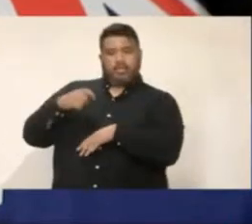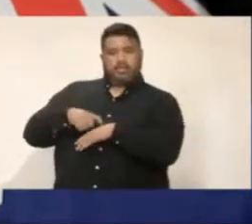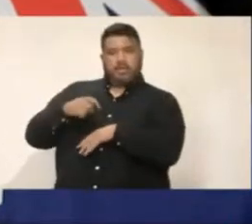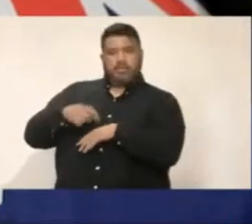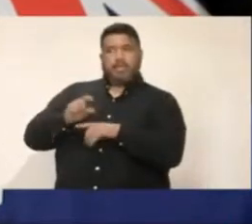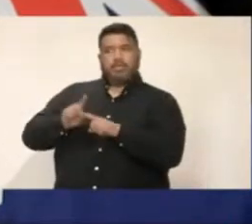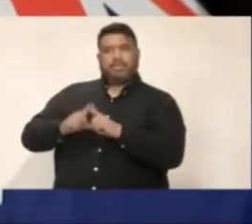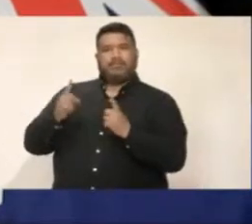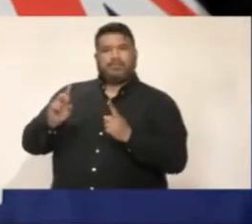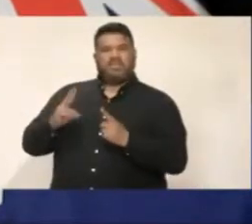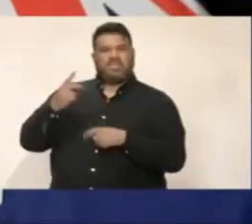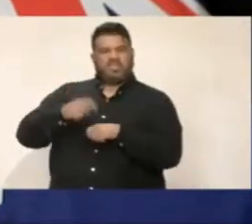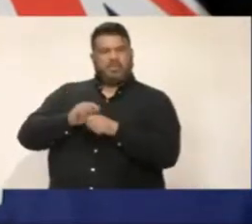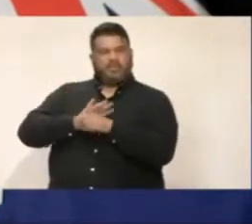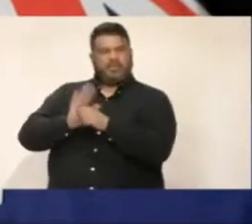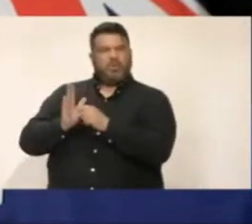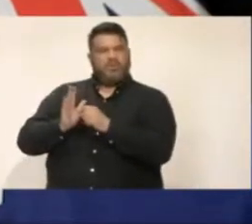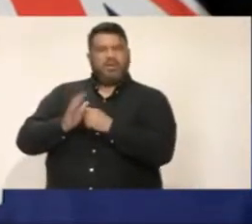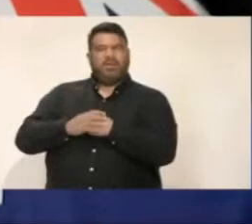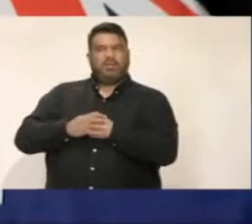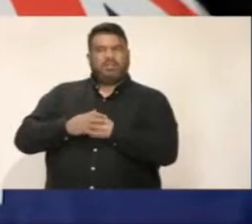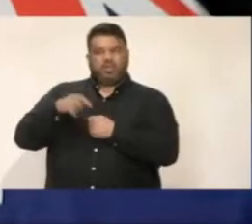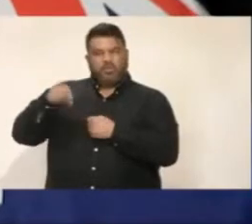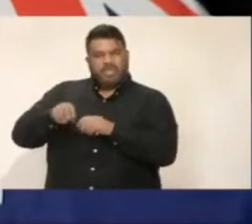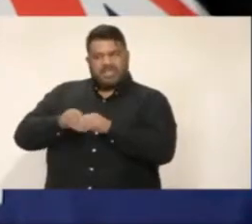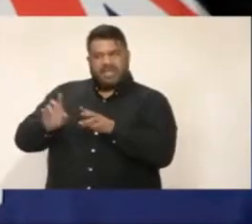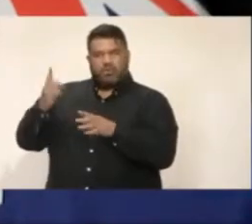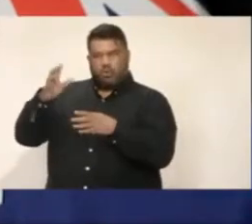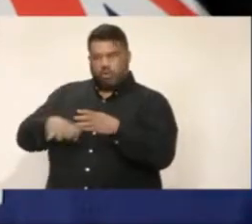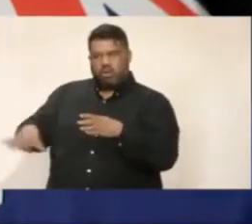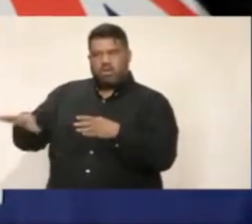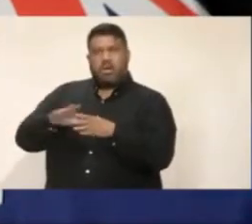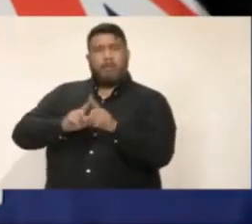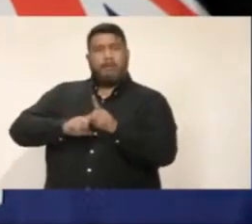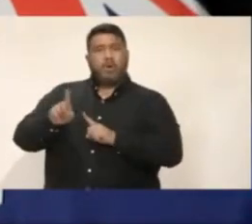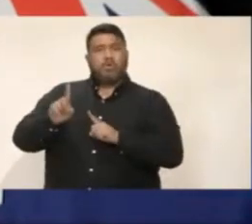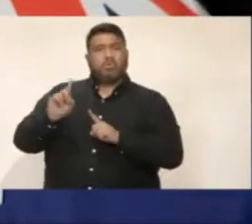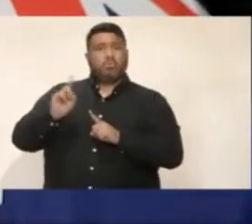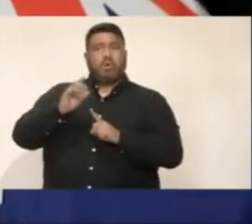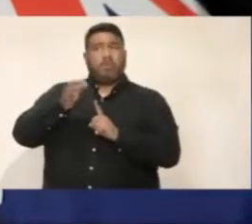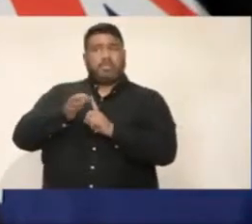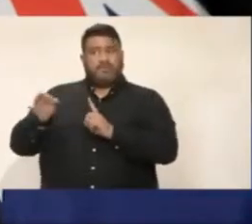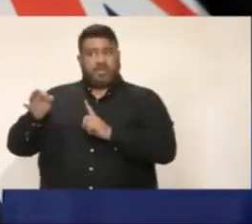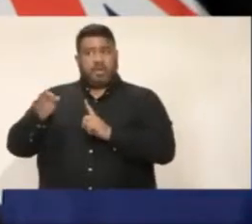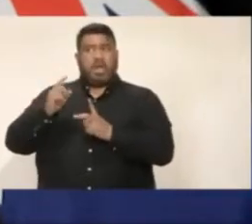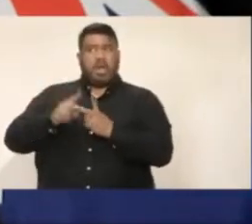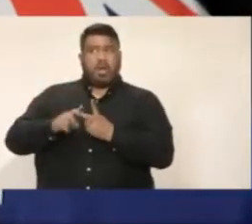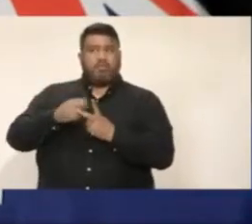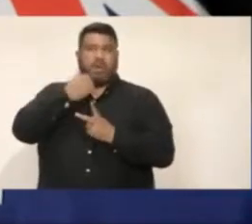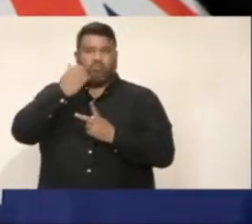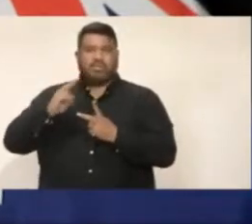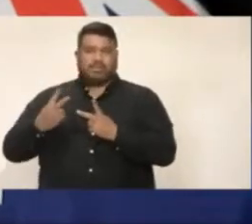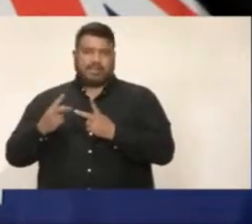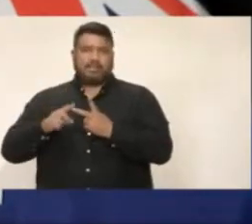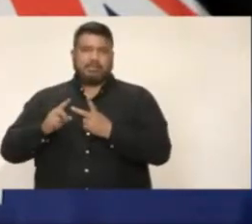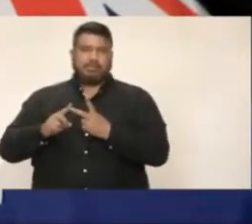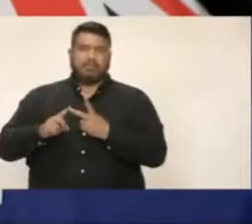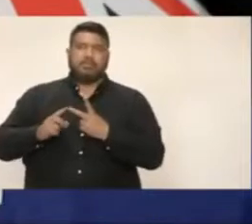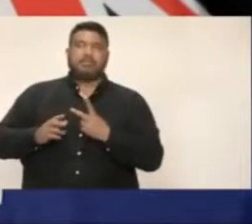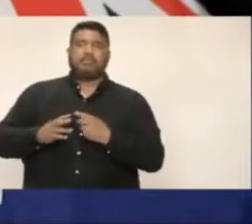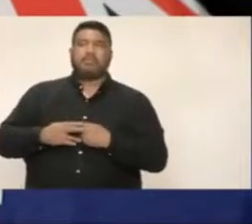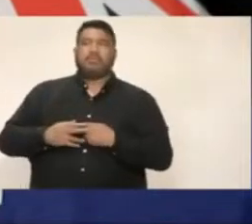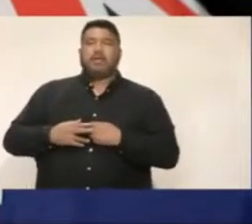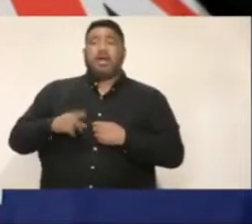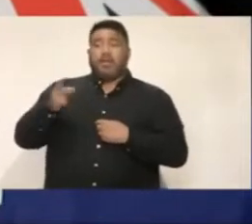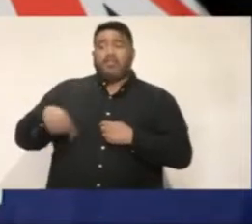But also, yes, we know that more of the people in this cluster, in fact, the predominant ethnicities are Pacifica and then Māori, and they do